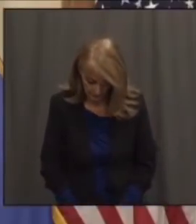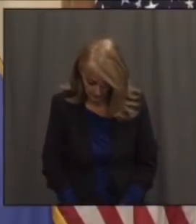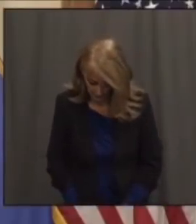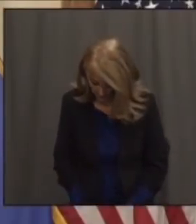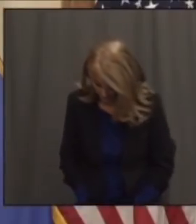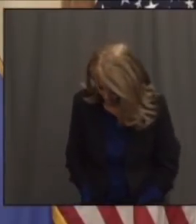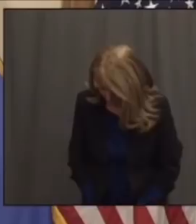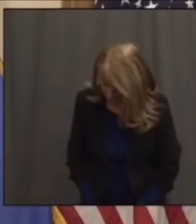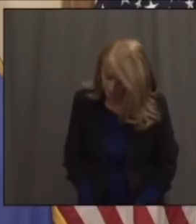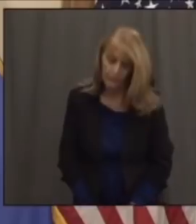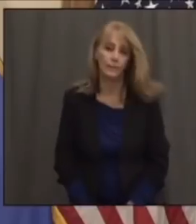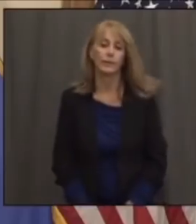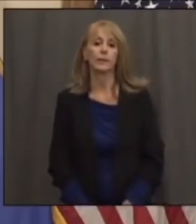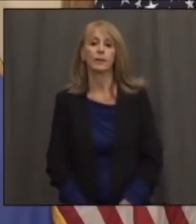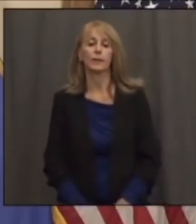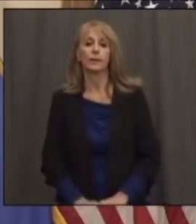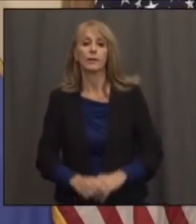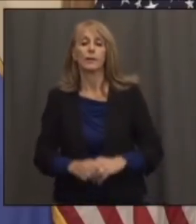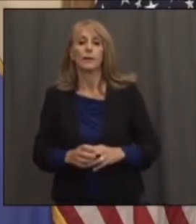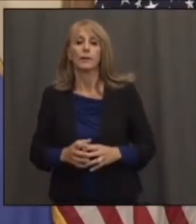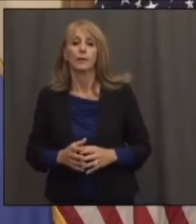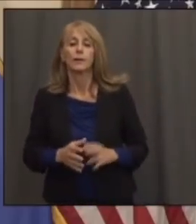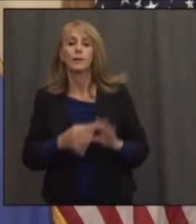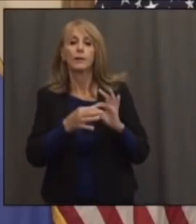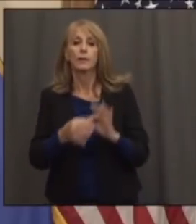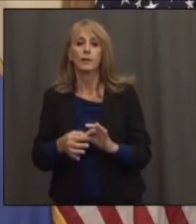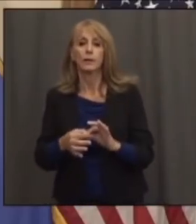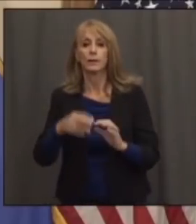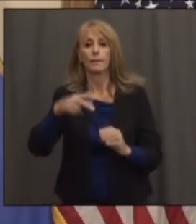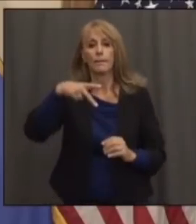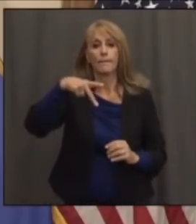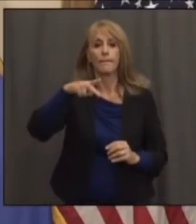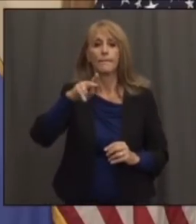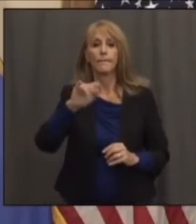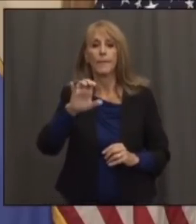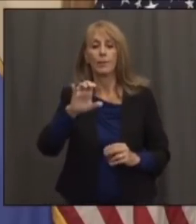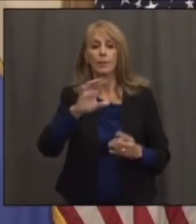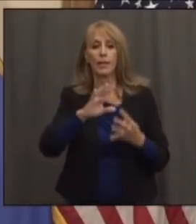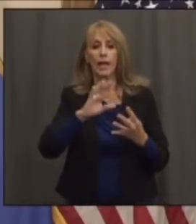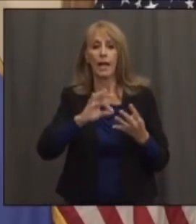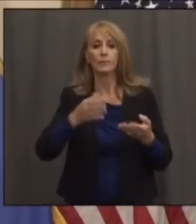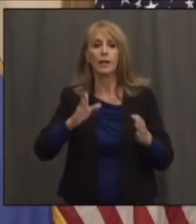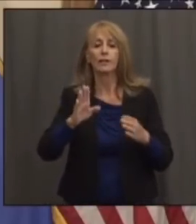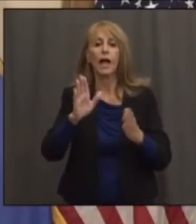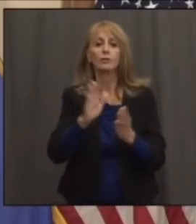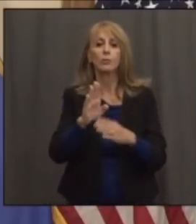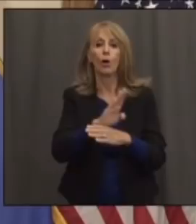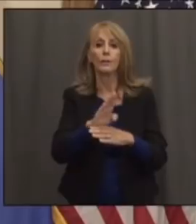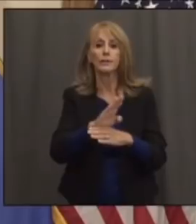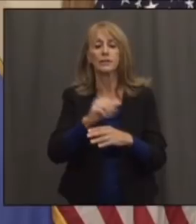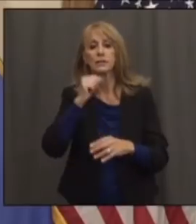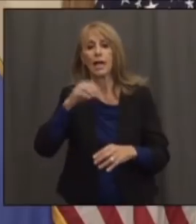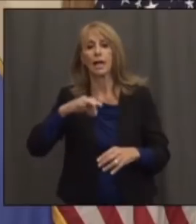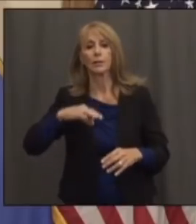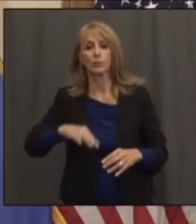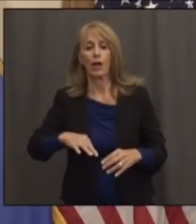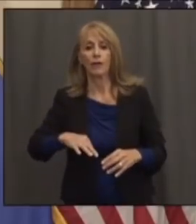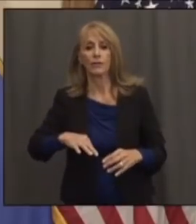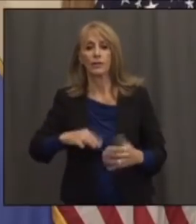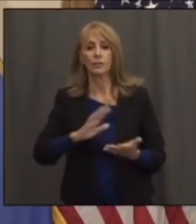Thanks. One more. Governor, on the issue of the public option that would allow small businesses and nonprofits to buy into